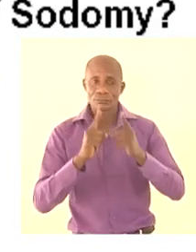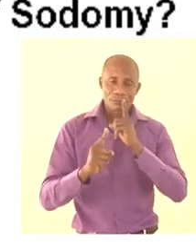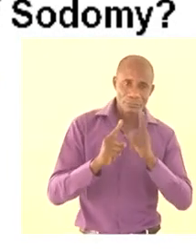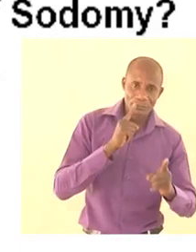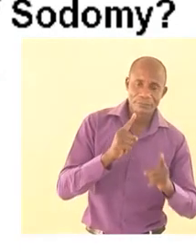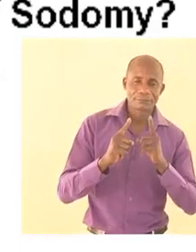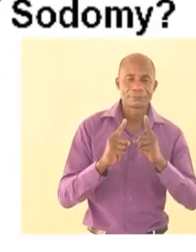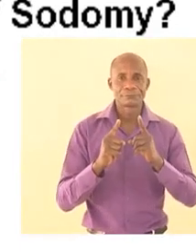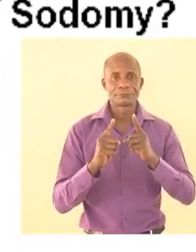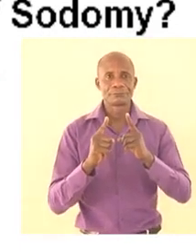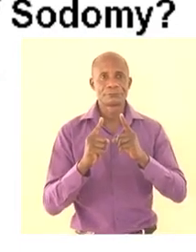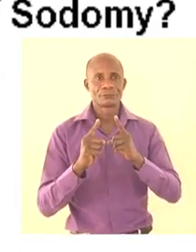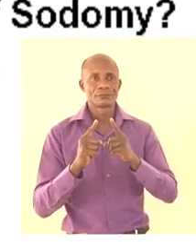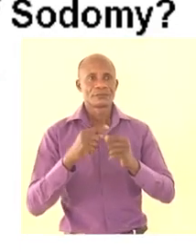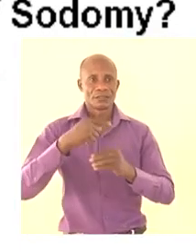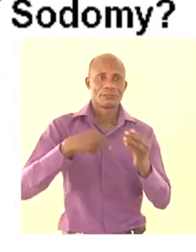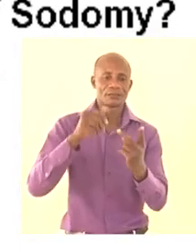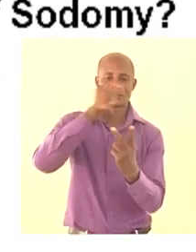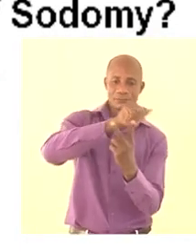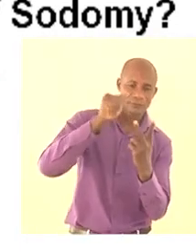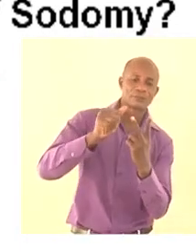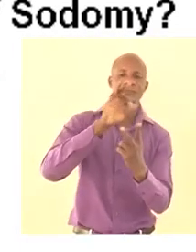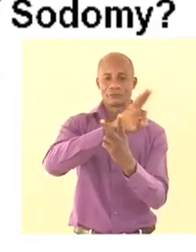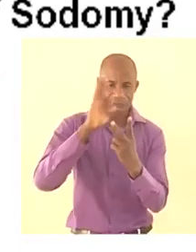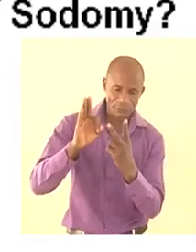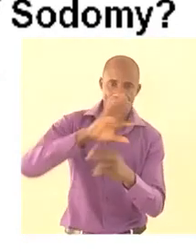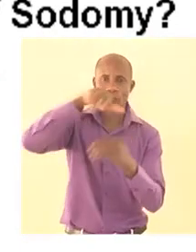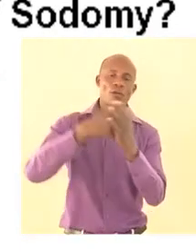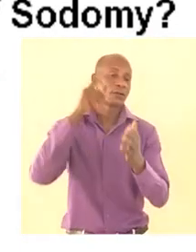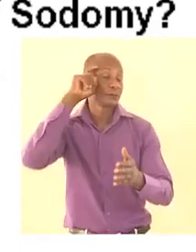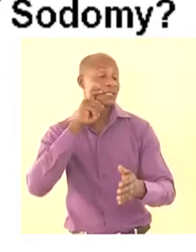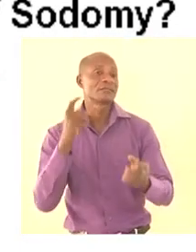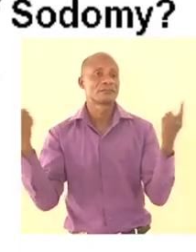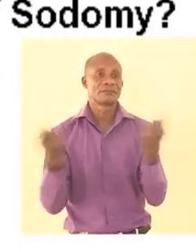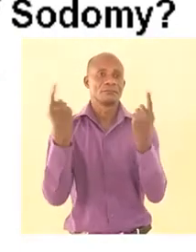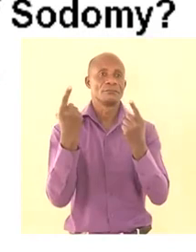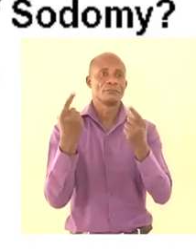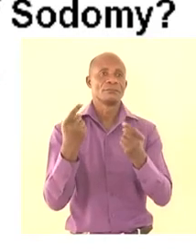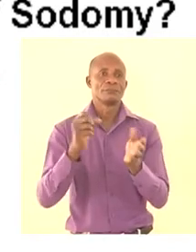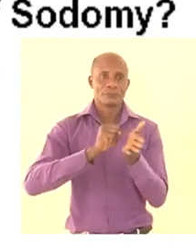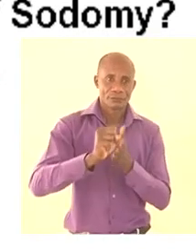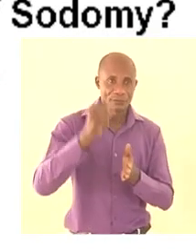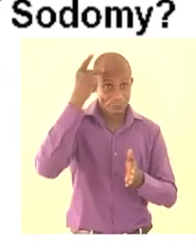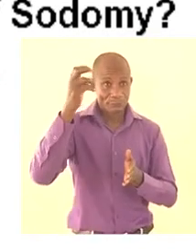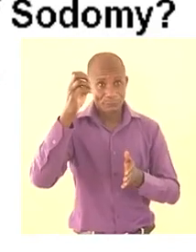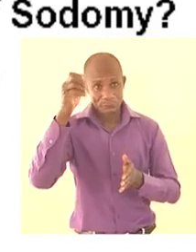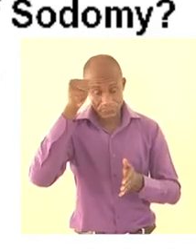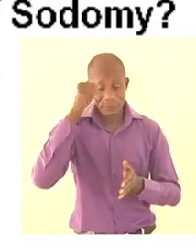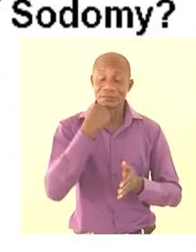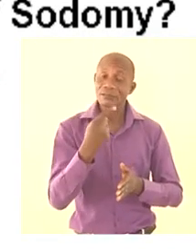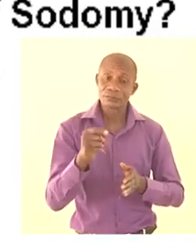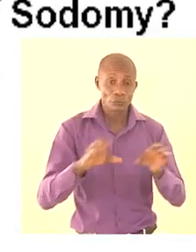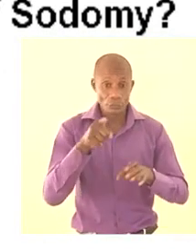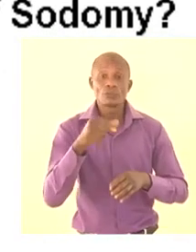of adultery and fornication and all sexual sins, St. Paul says, "Do you not know that your